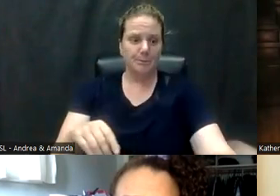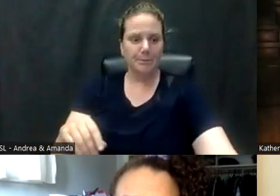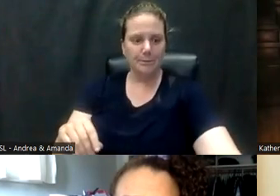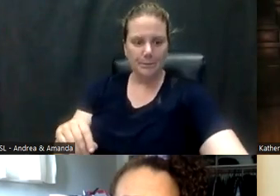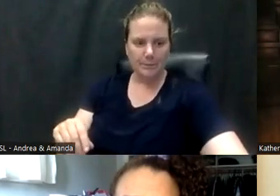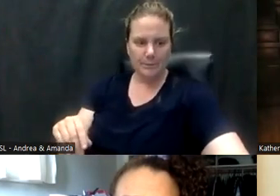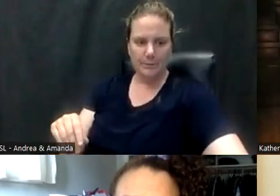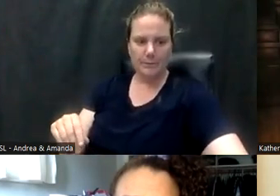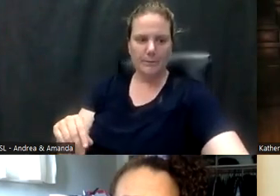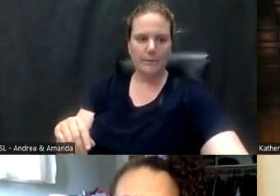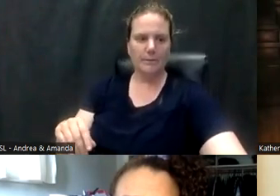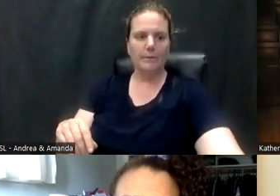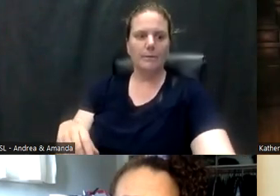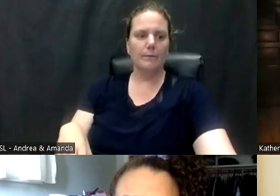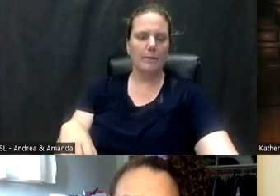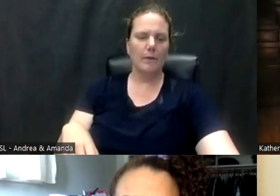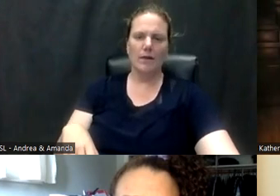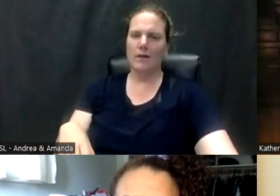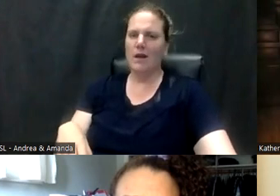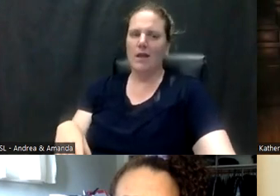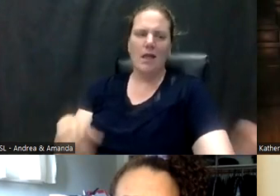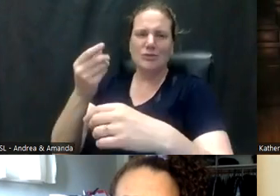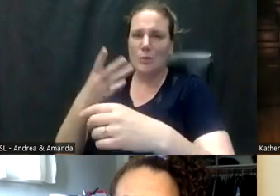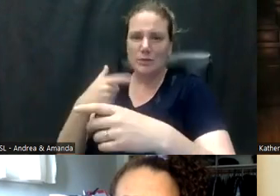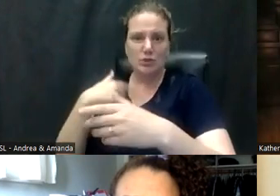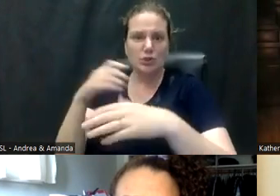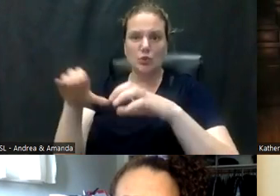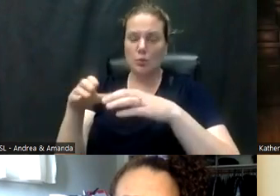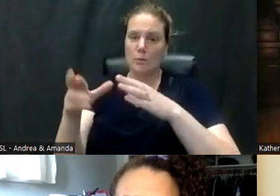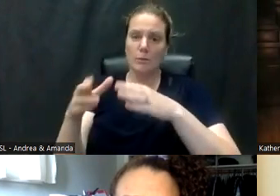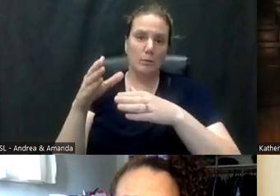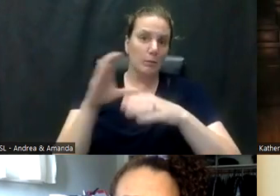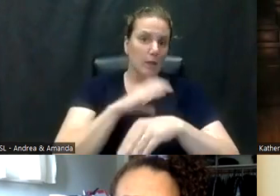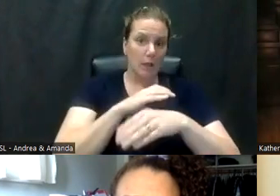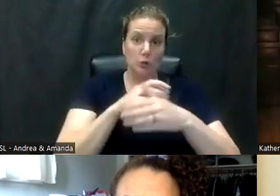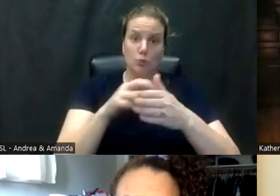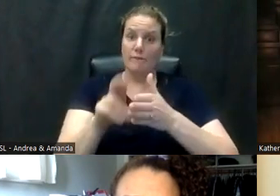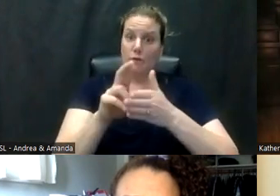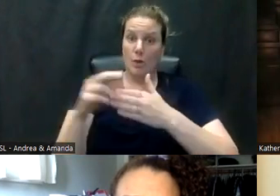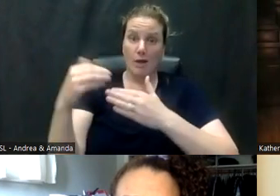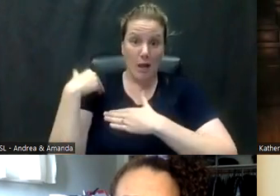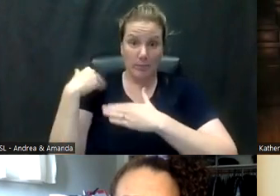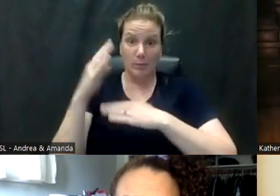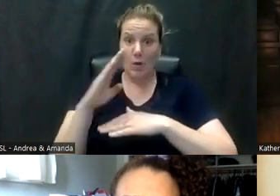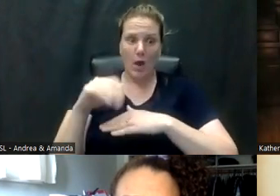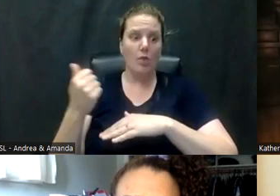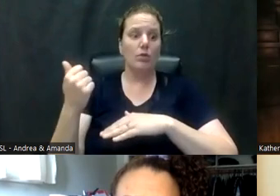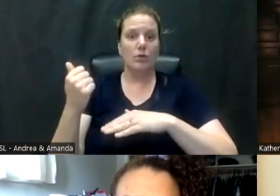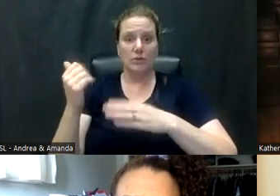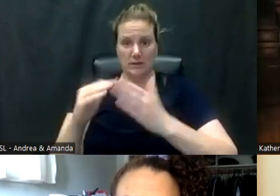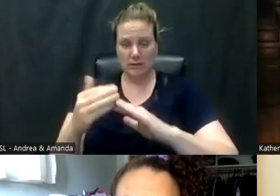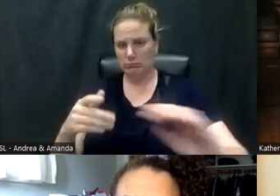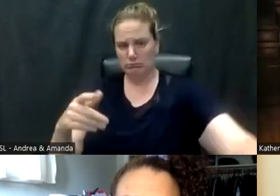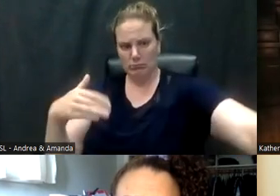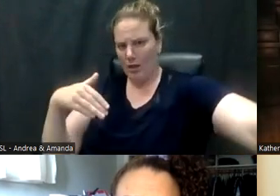I was told that she has done police review accountability boards in other cities. So I haven't had a chance to talk to